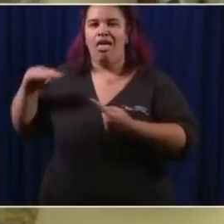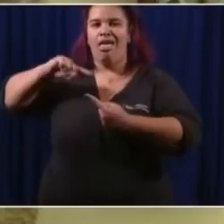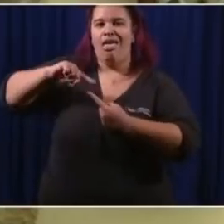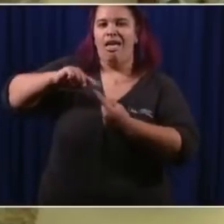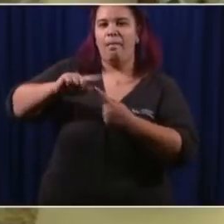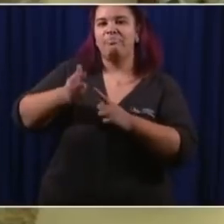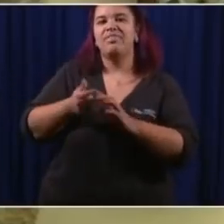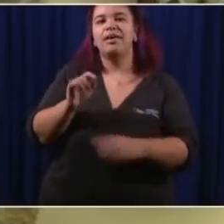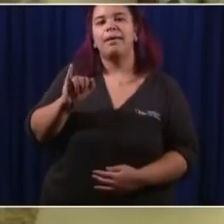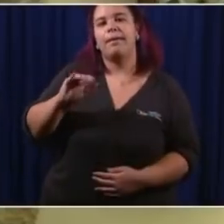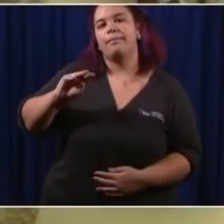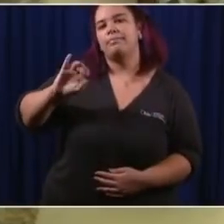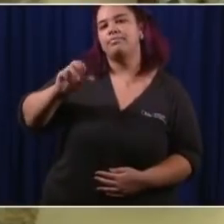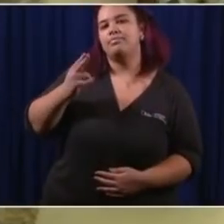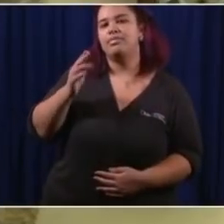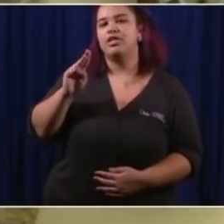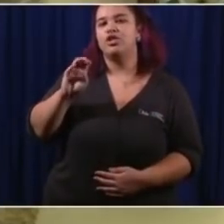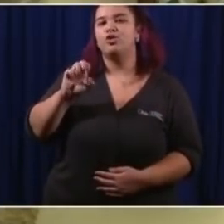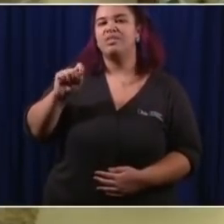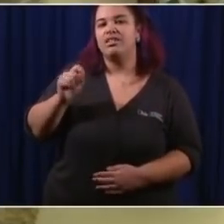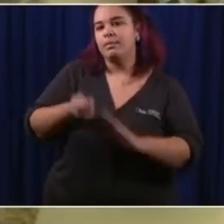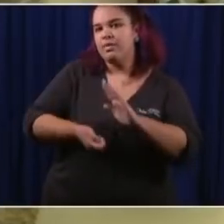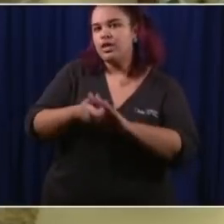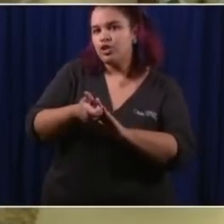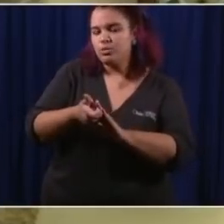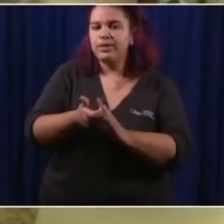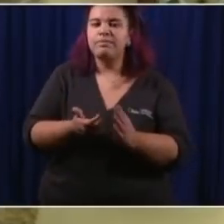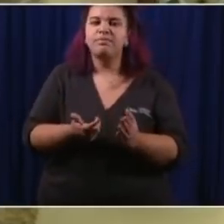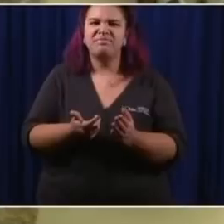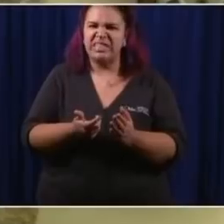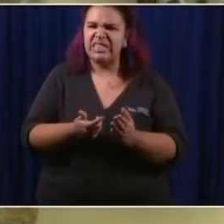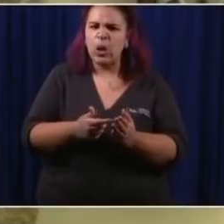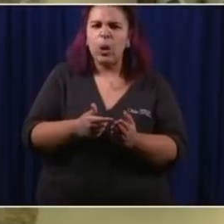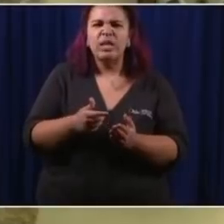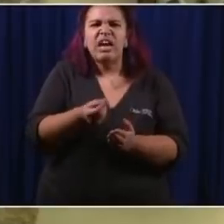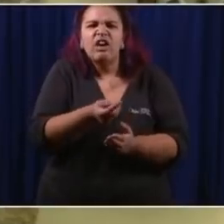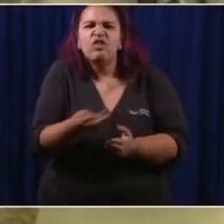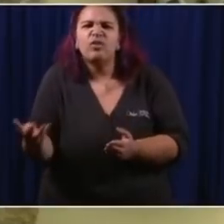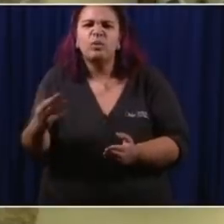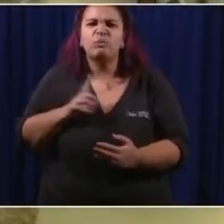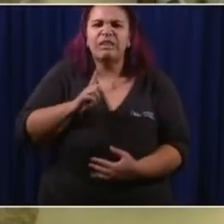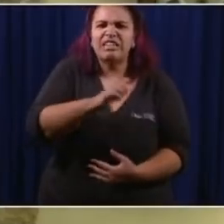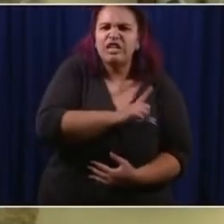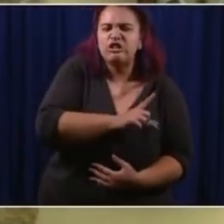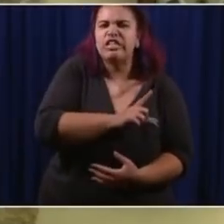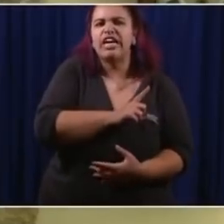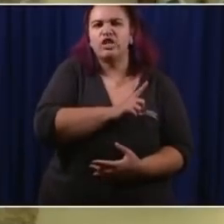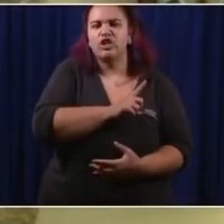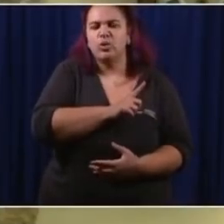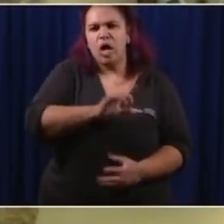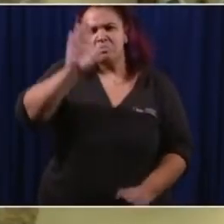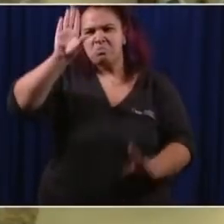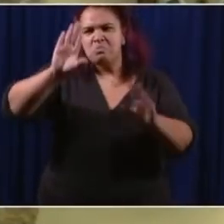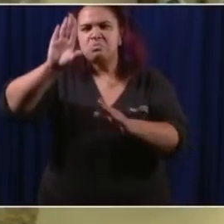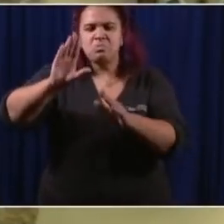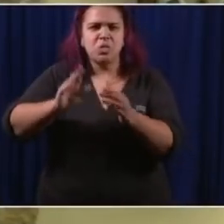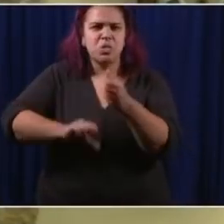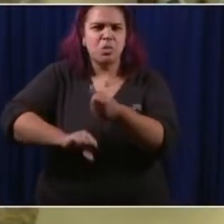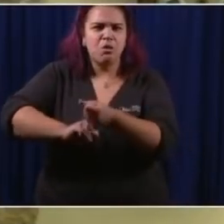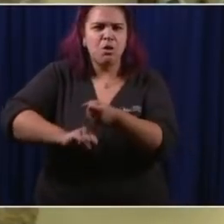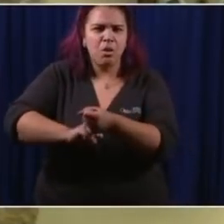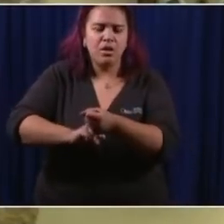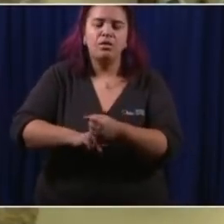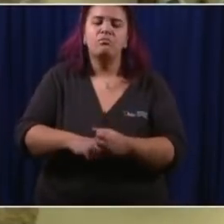was obviously a tiny effort, just 4 lawmakers. But, several other of your fellow Republican makers have